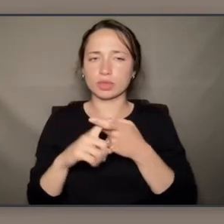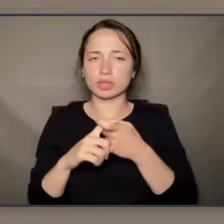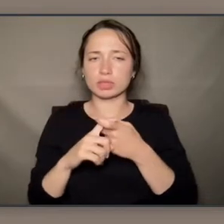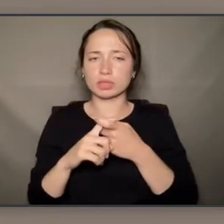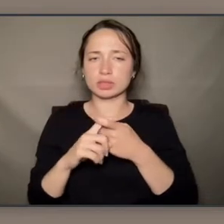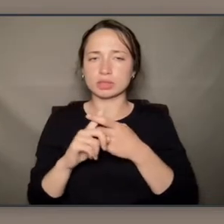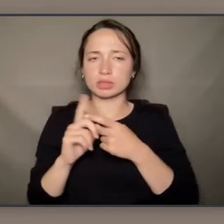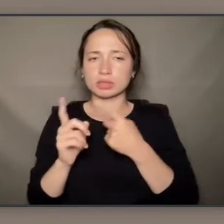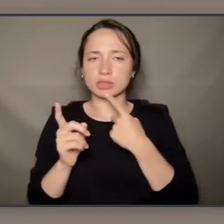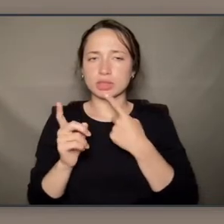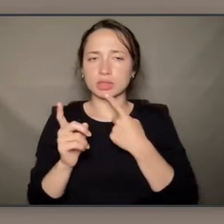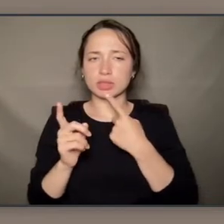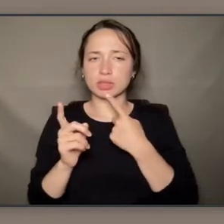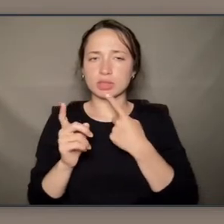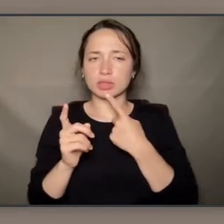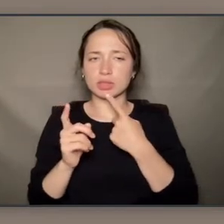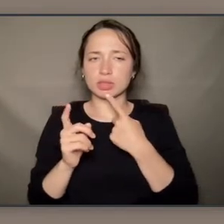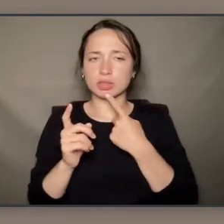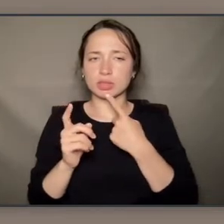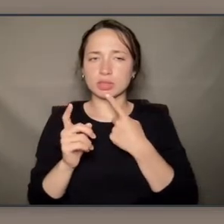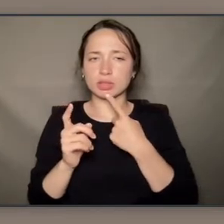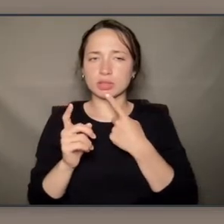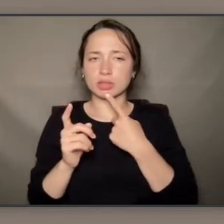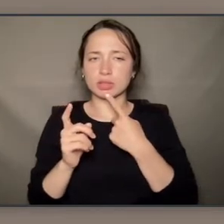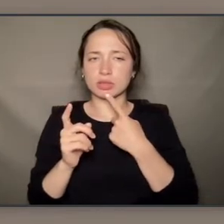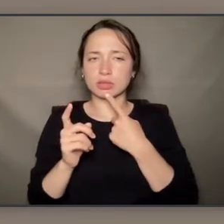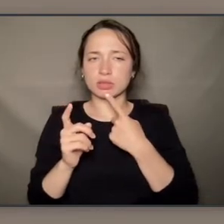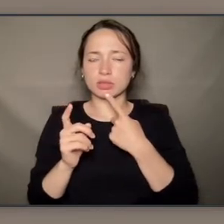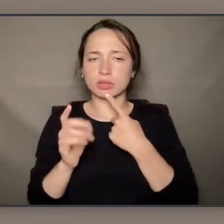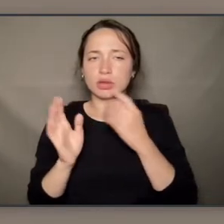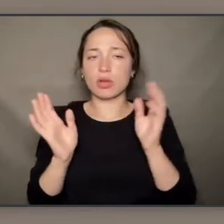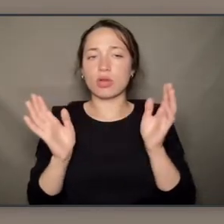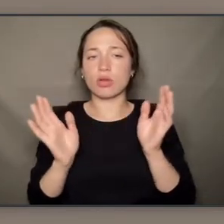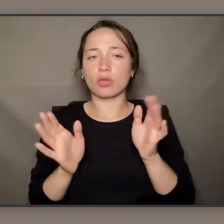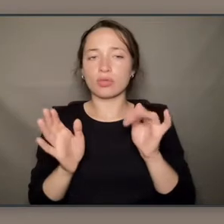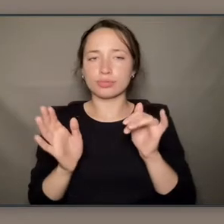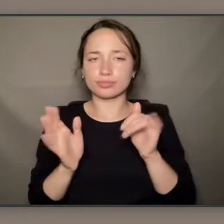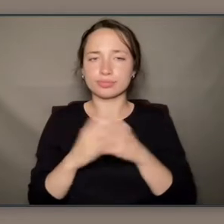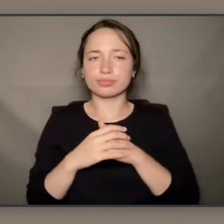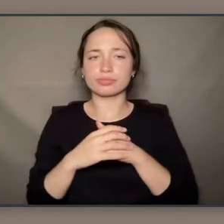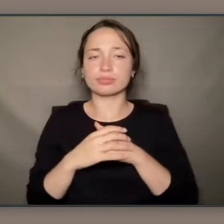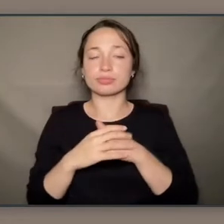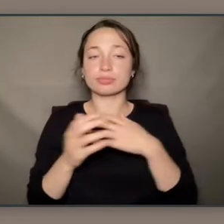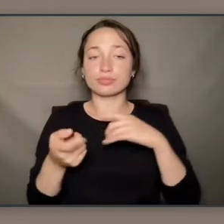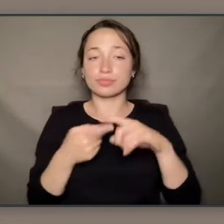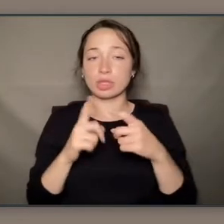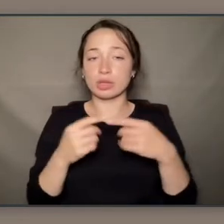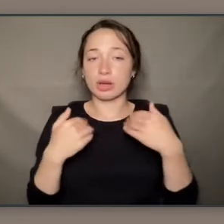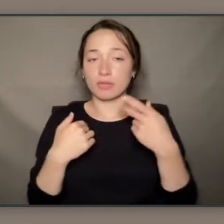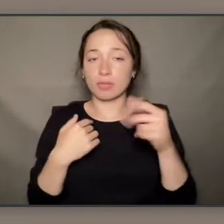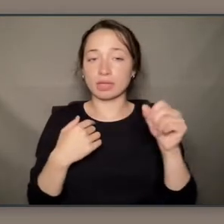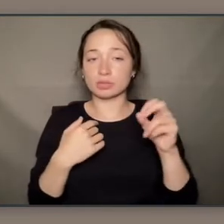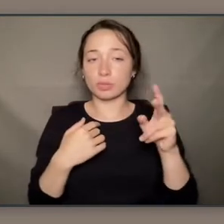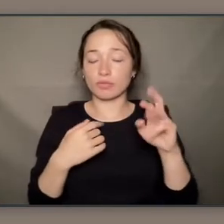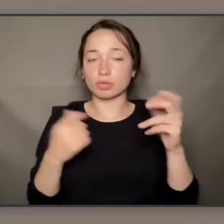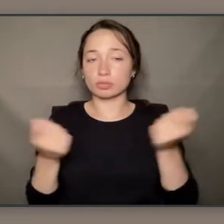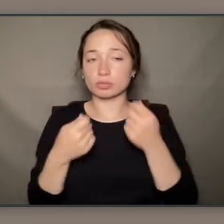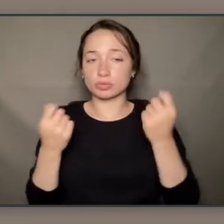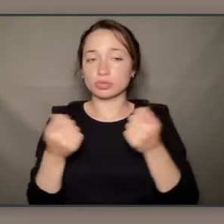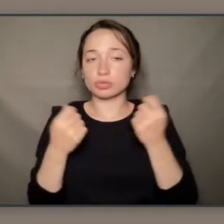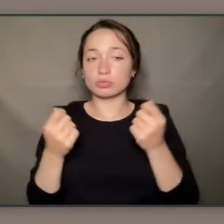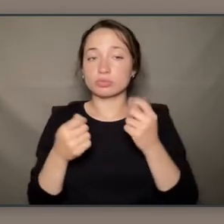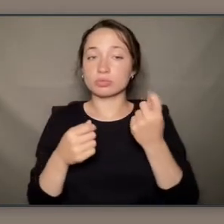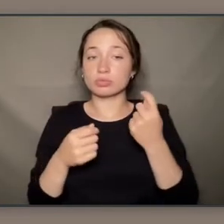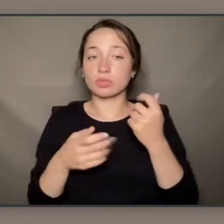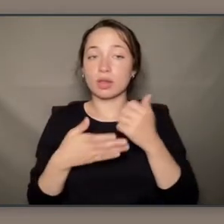Passover, and some friend said, "Oh, here my friend is having a Passover celebration.